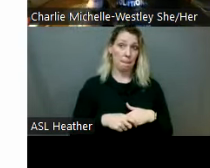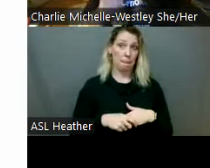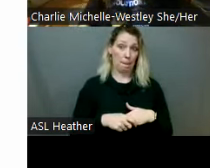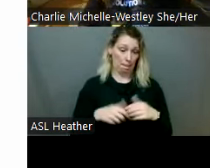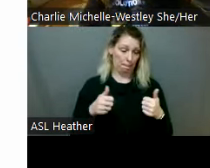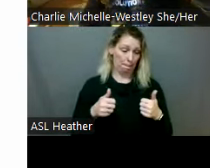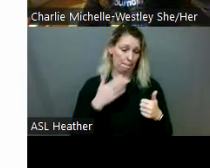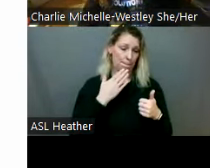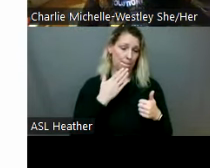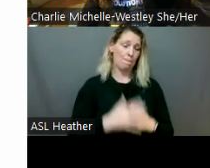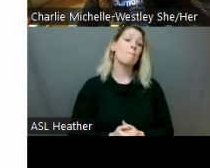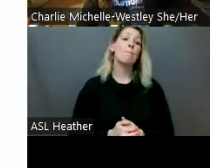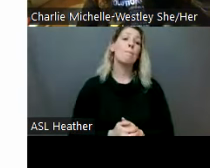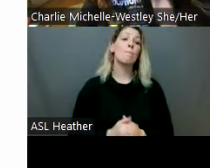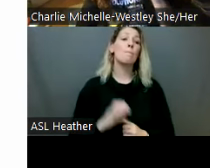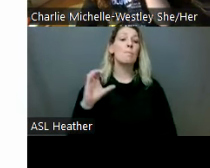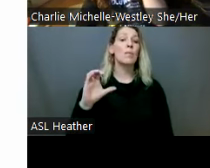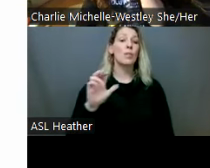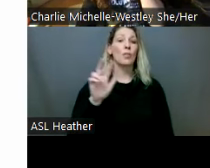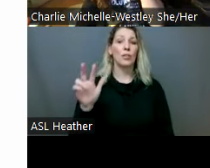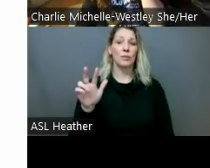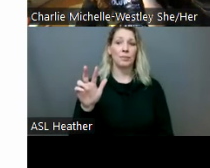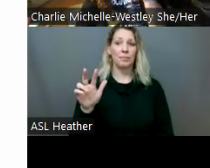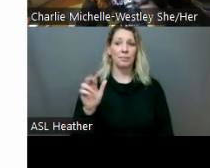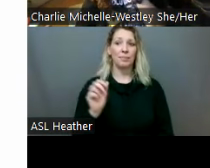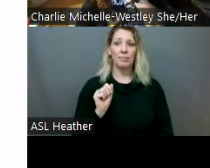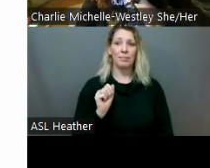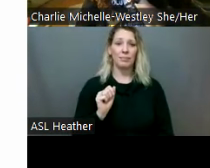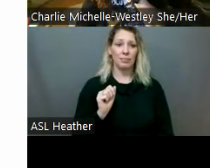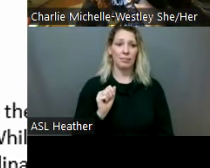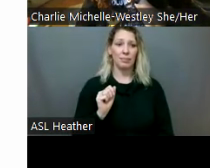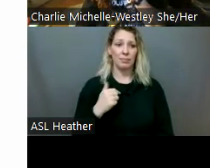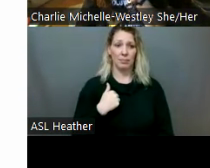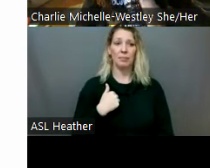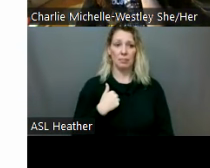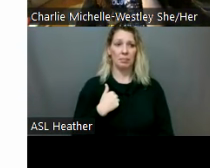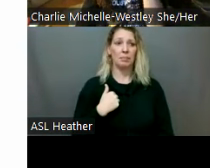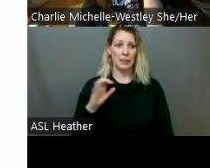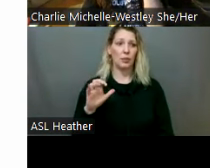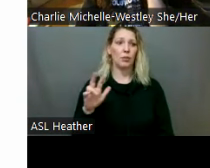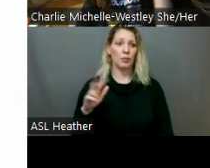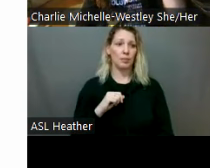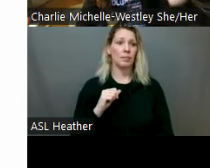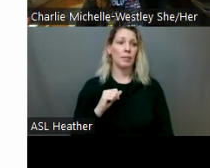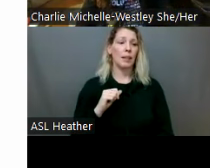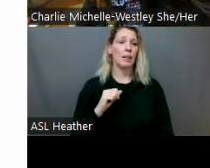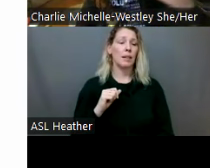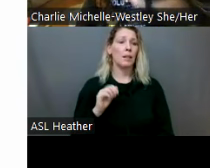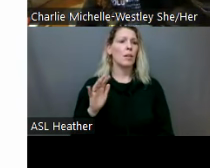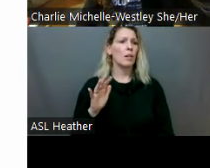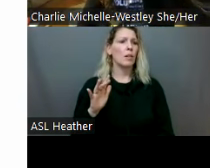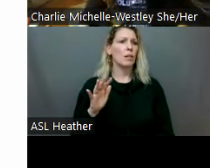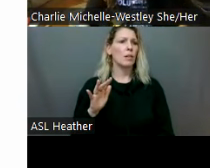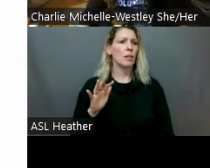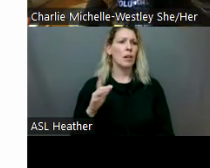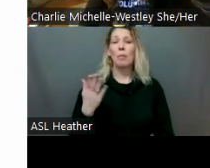Thank you. C3. Okay, hearing so I'm also doing C3. And I probably shouldn't say